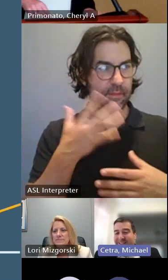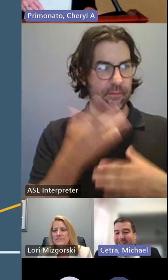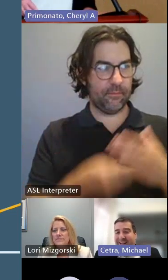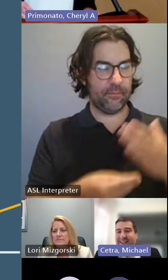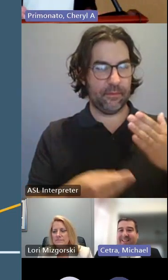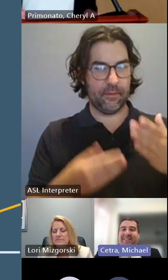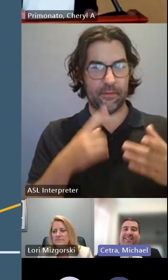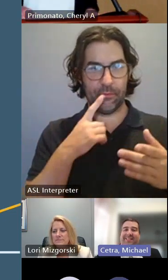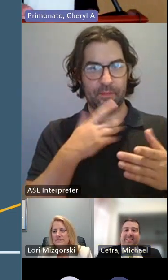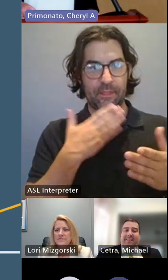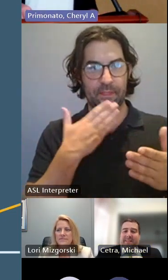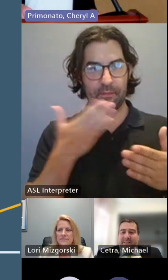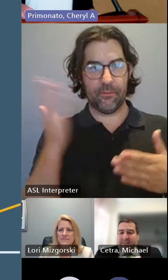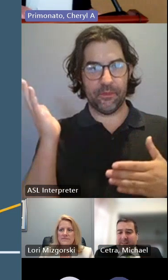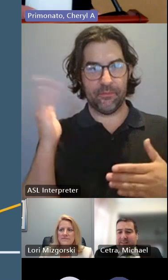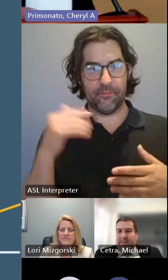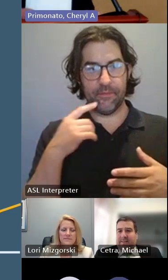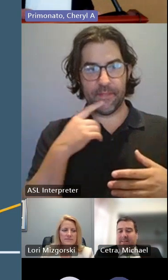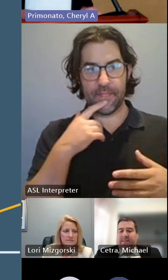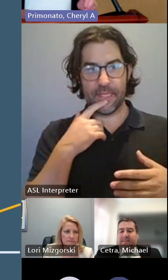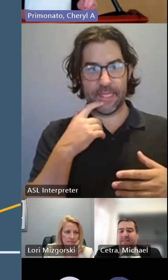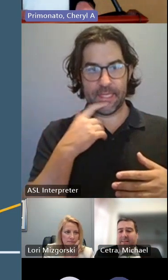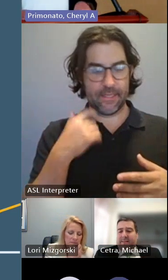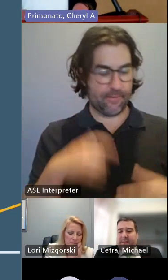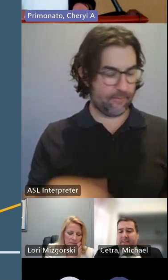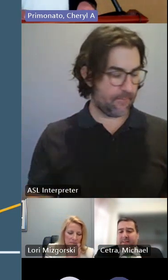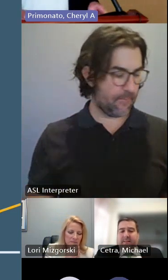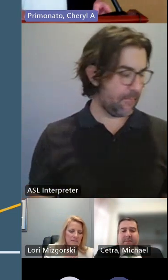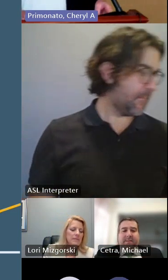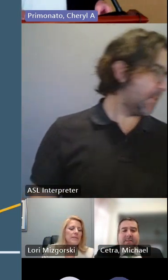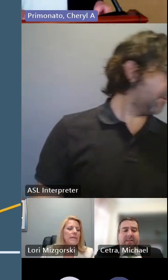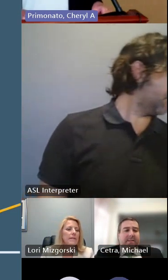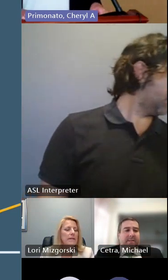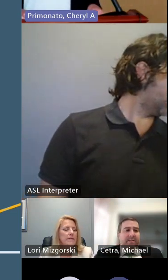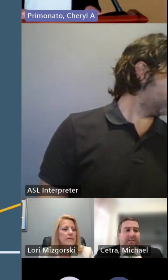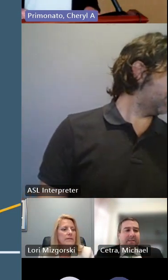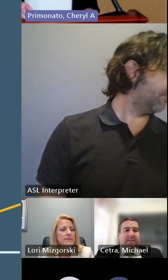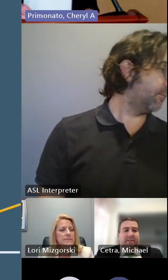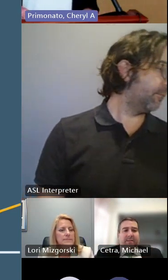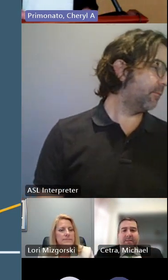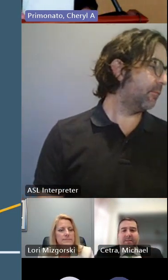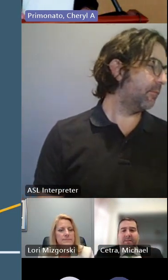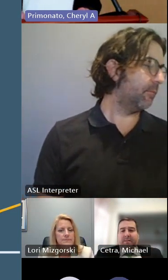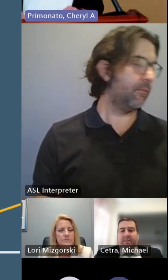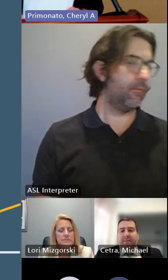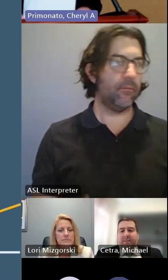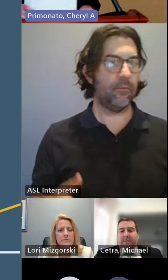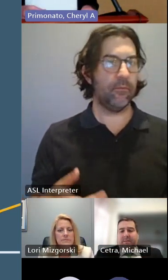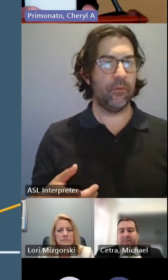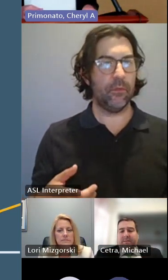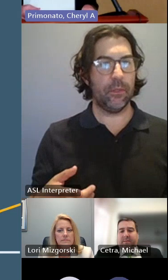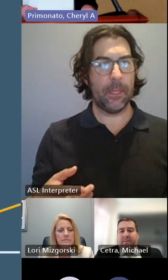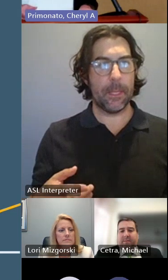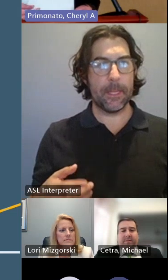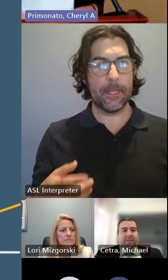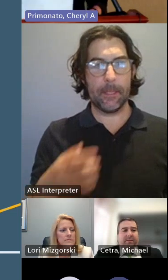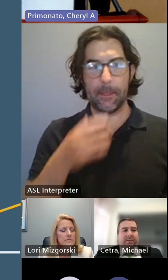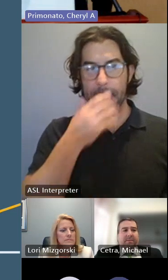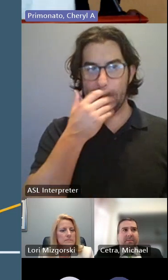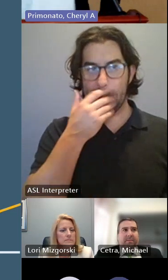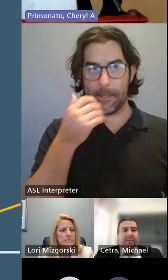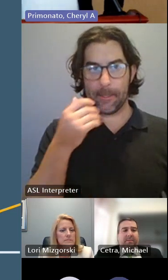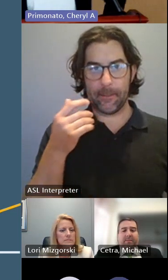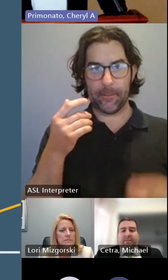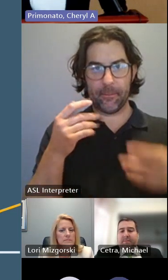physical absence today. Absolutely. So this resolution would authorize PRT to extend its agreements with a pool of firms to